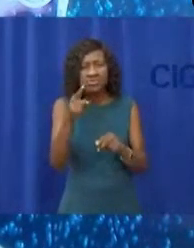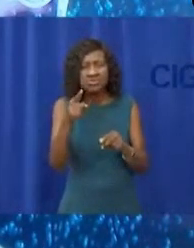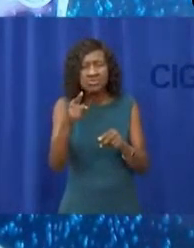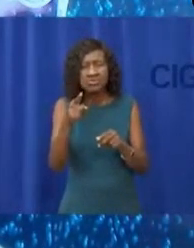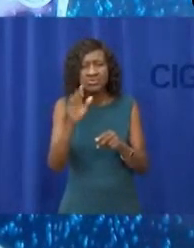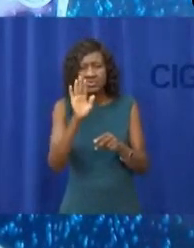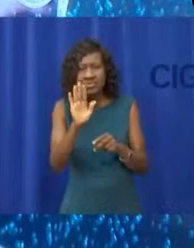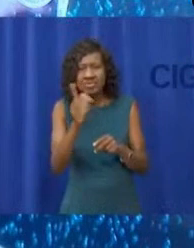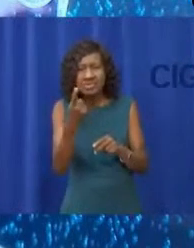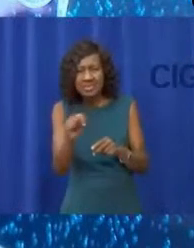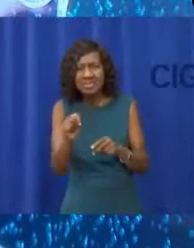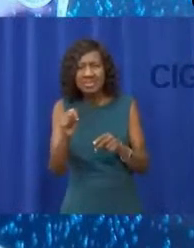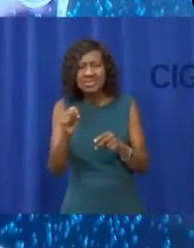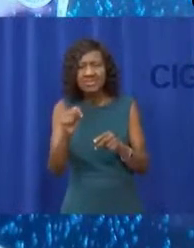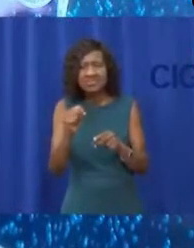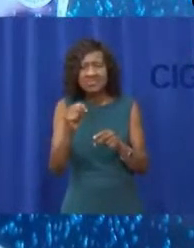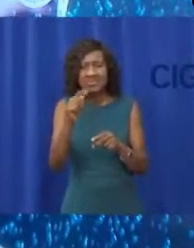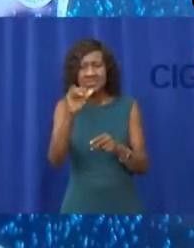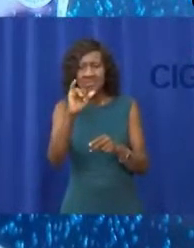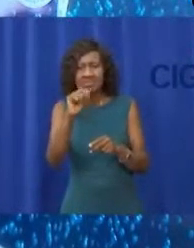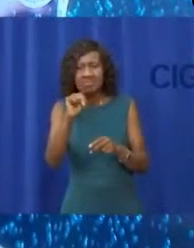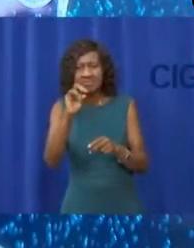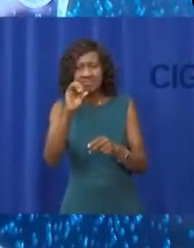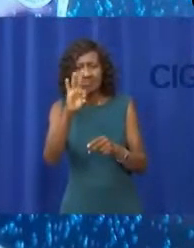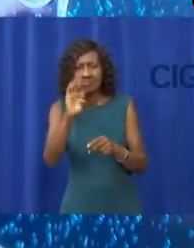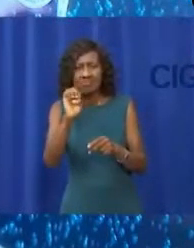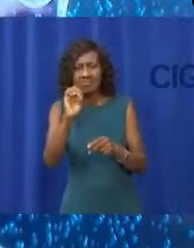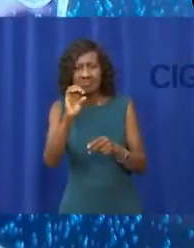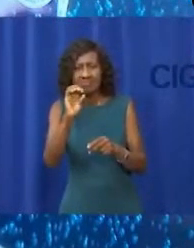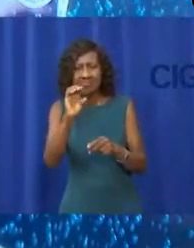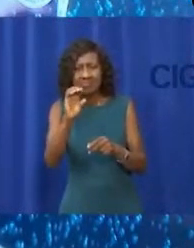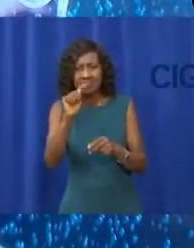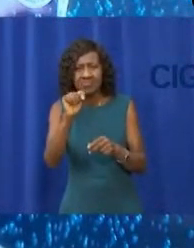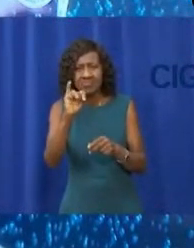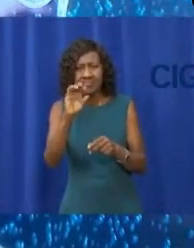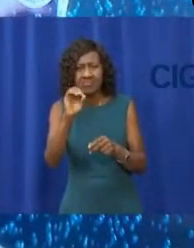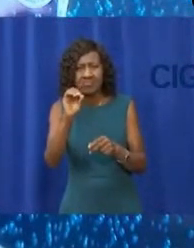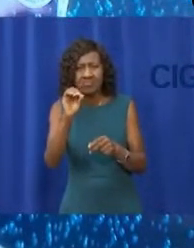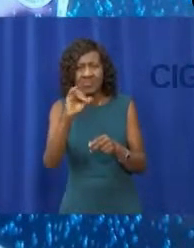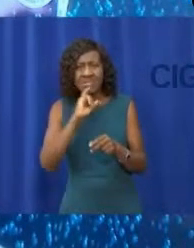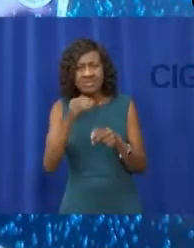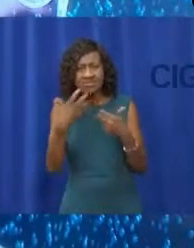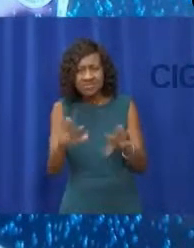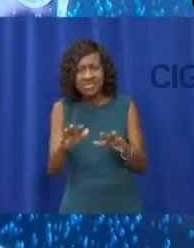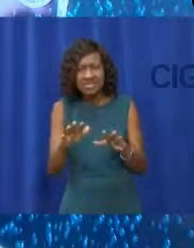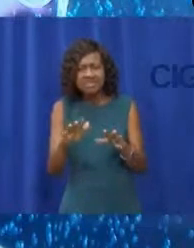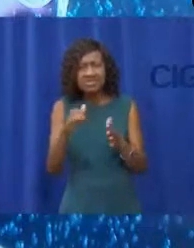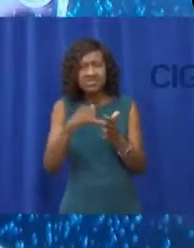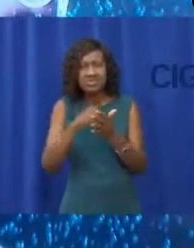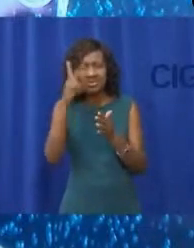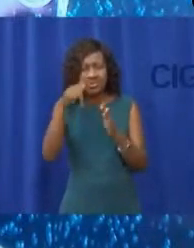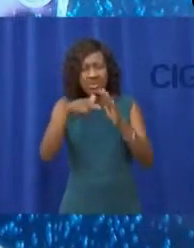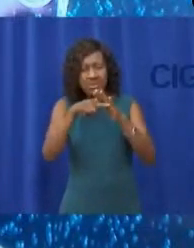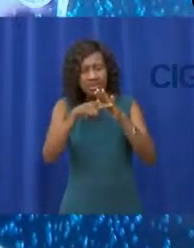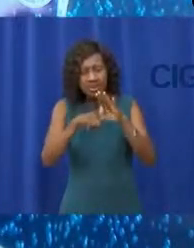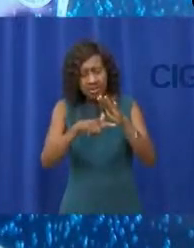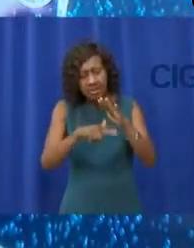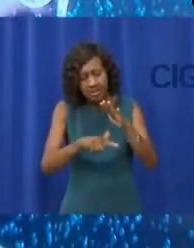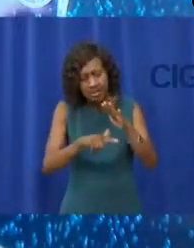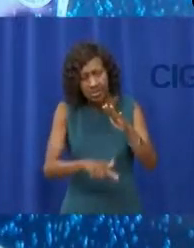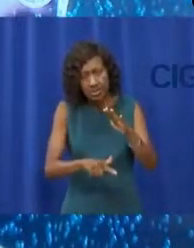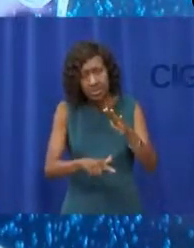your viral load will drop and drop and drop and drop until eventually there'll be nothing left in your body, and the test machine wouldn't pick it up